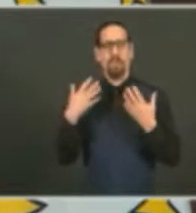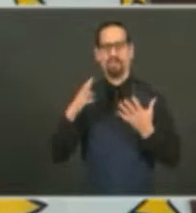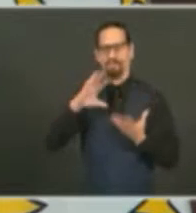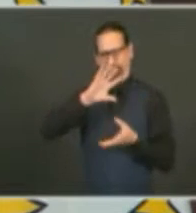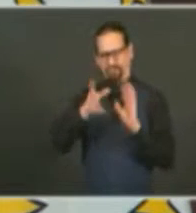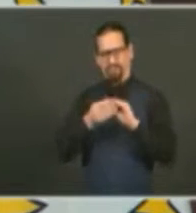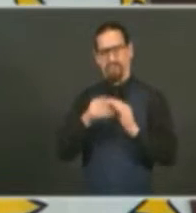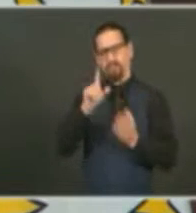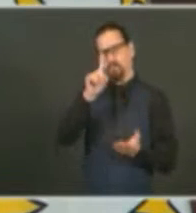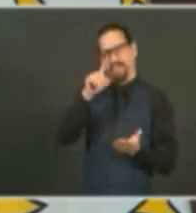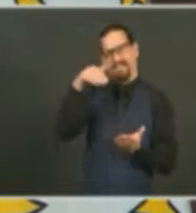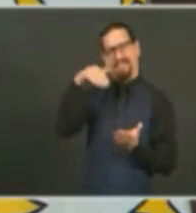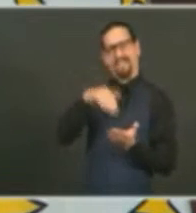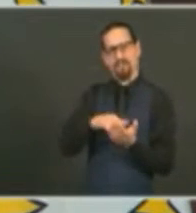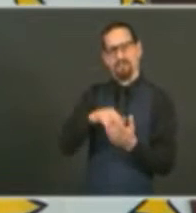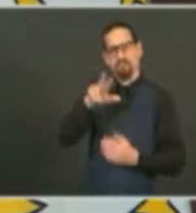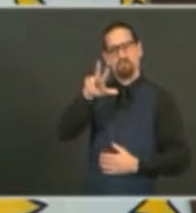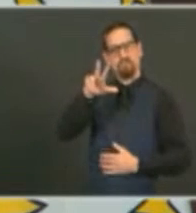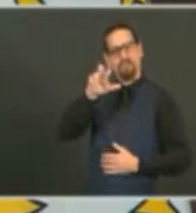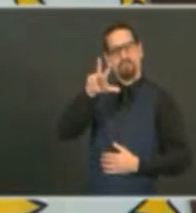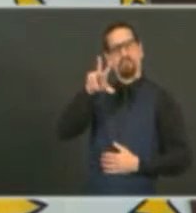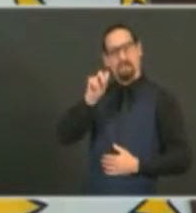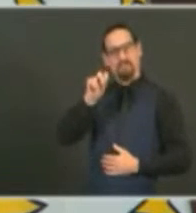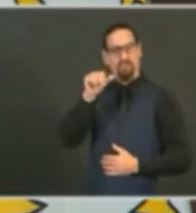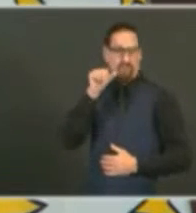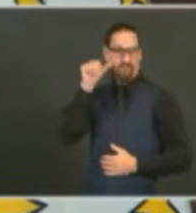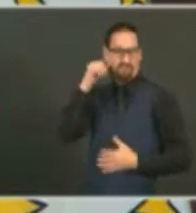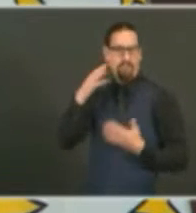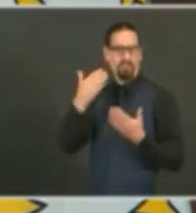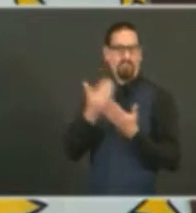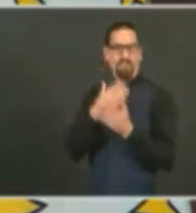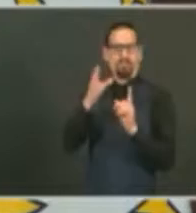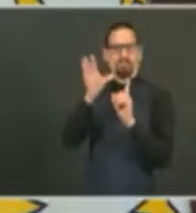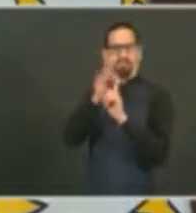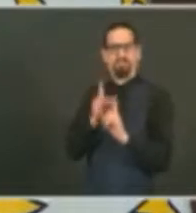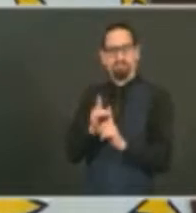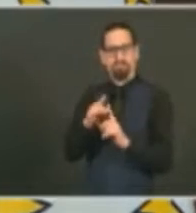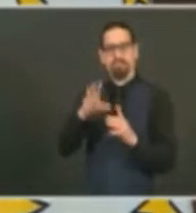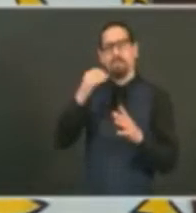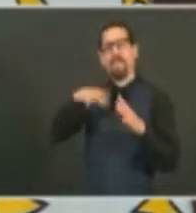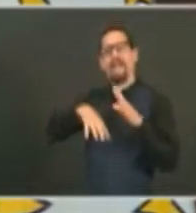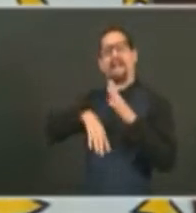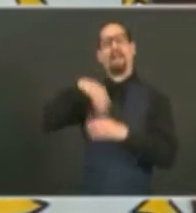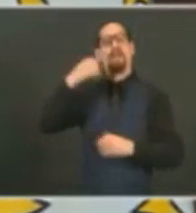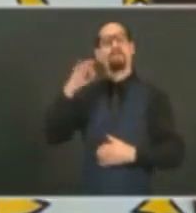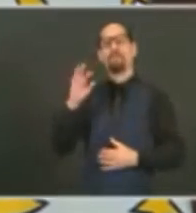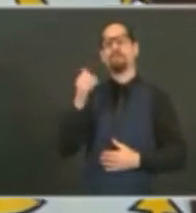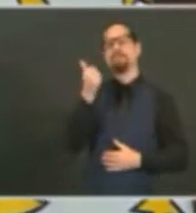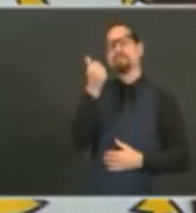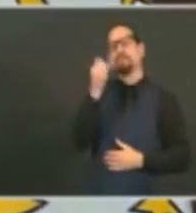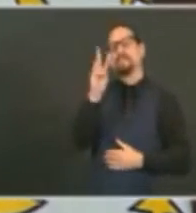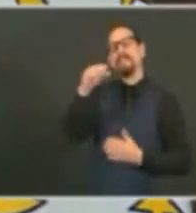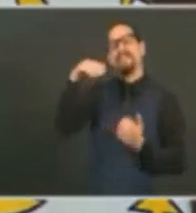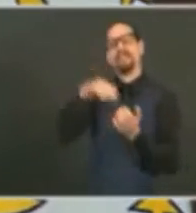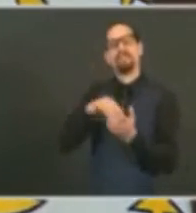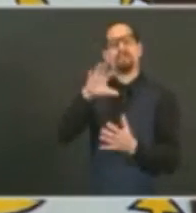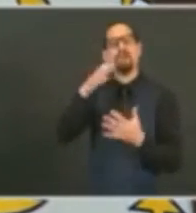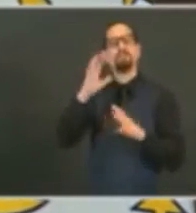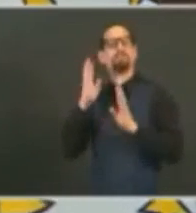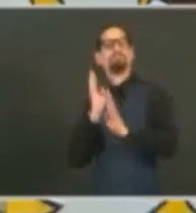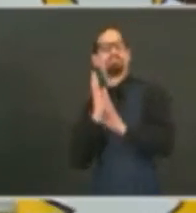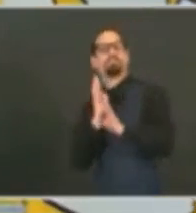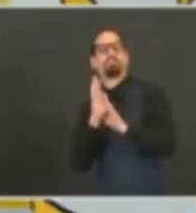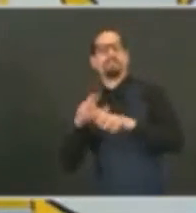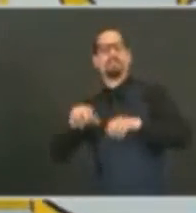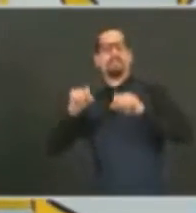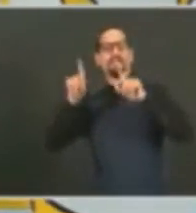1,330 new cases out of over 16,500 tests. That gives a percent positive of